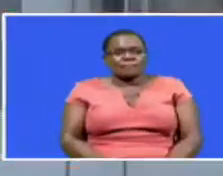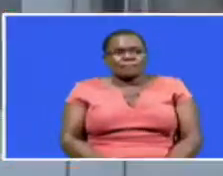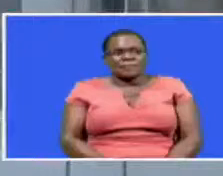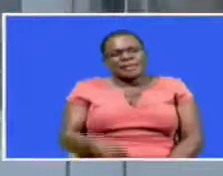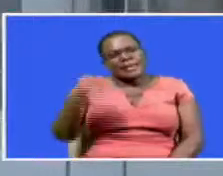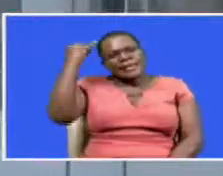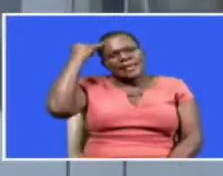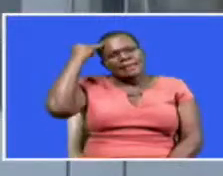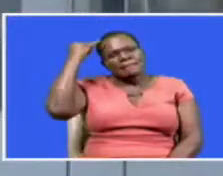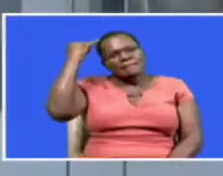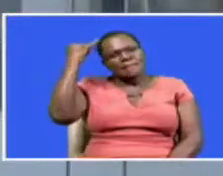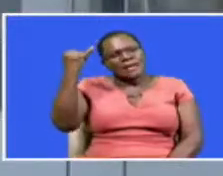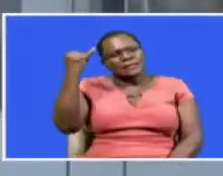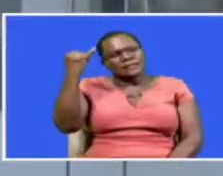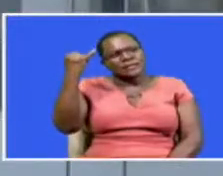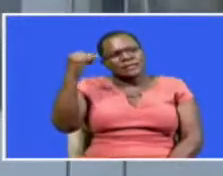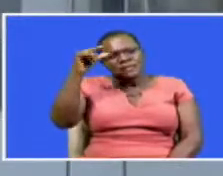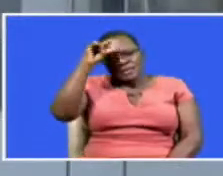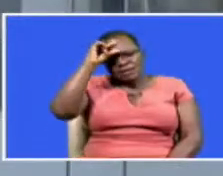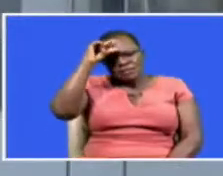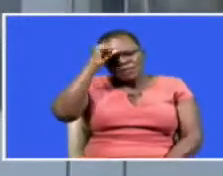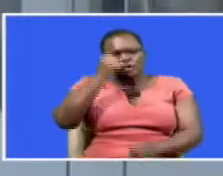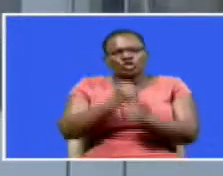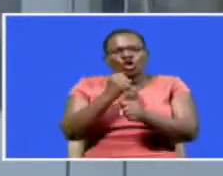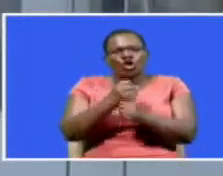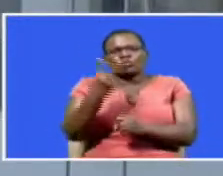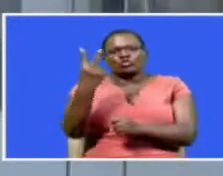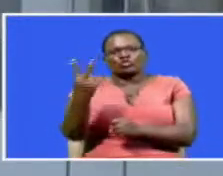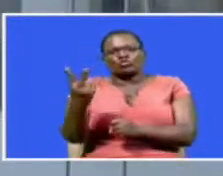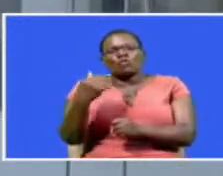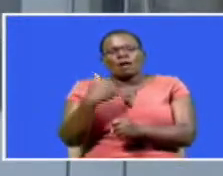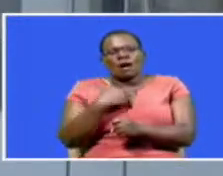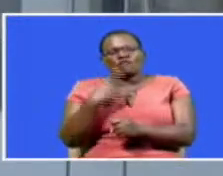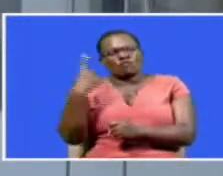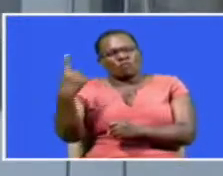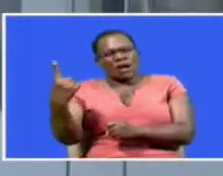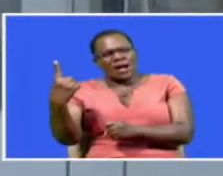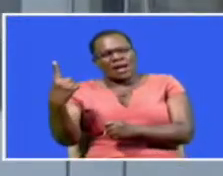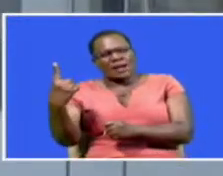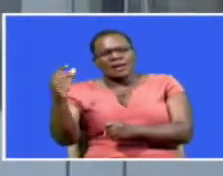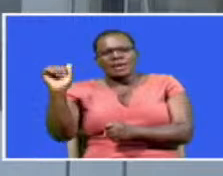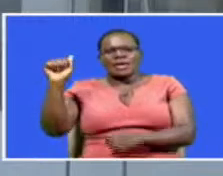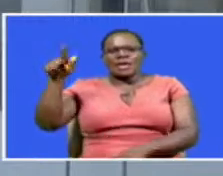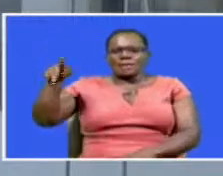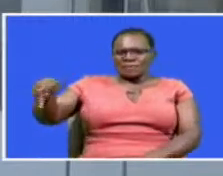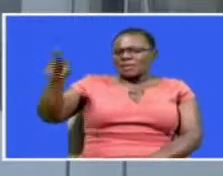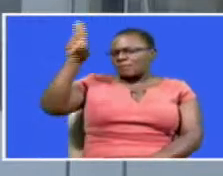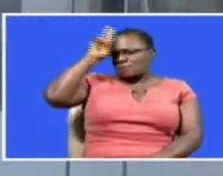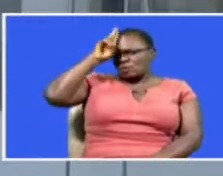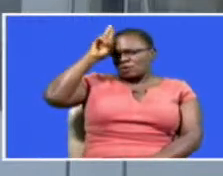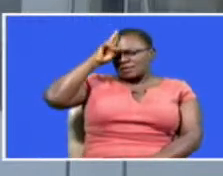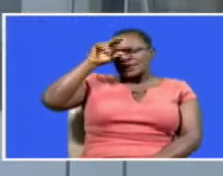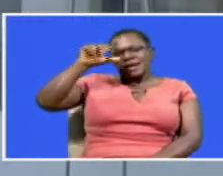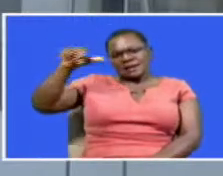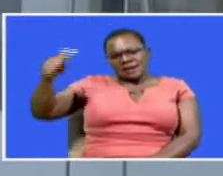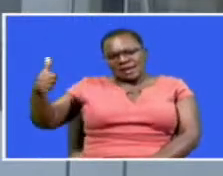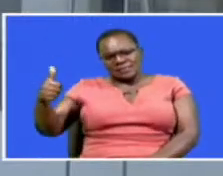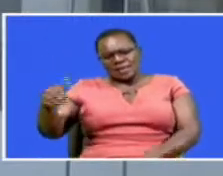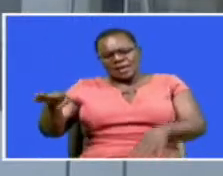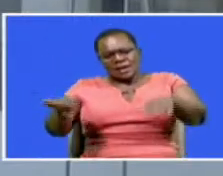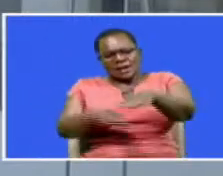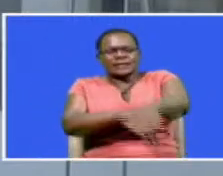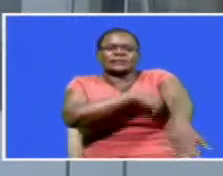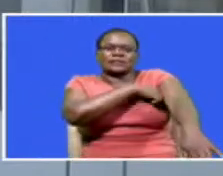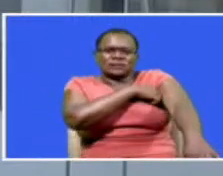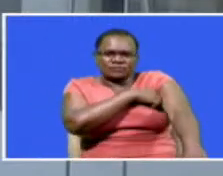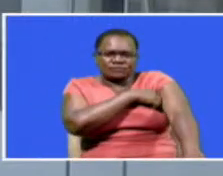Now imagine donning two government crowns in different capacities, one as administration police officer and another as an